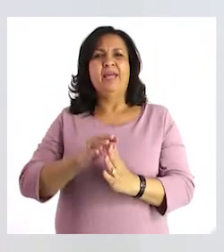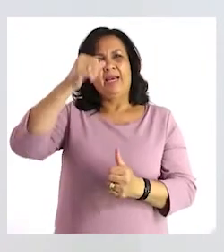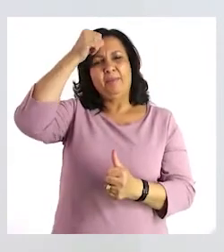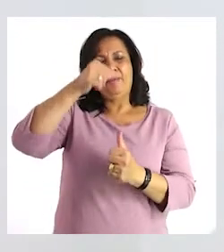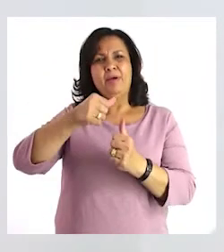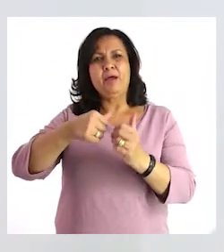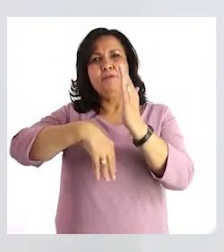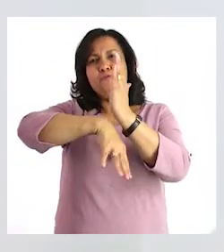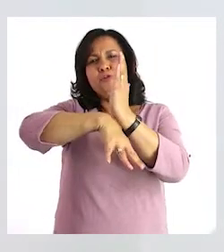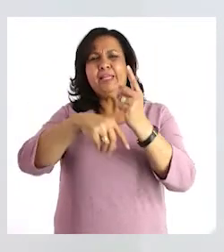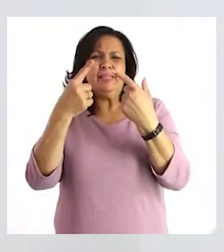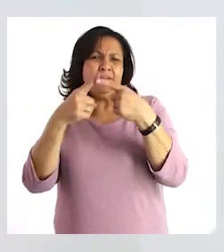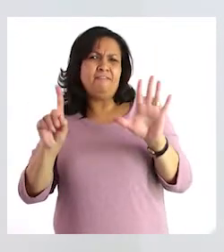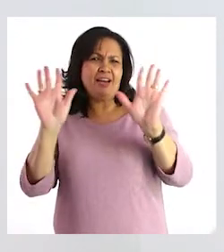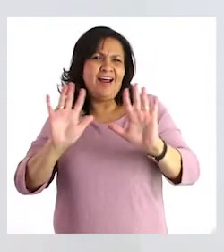all different colors.